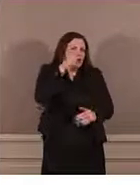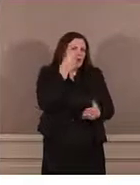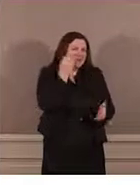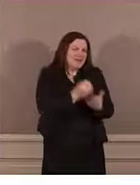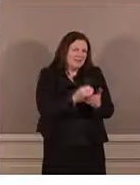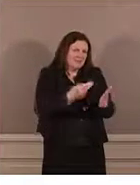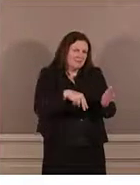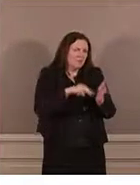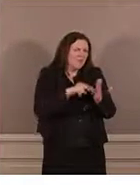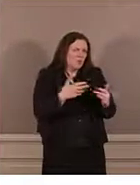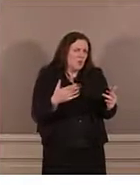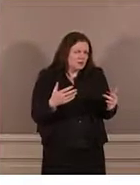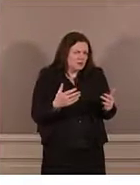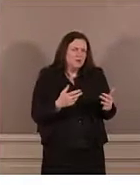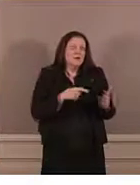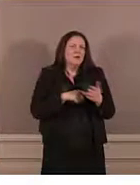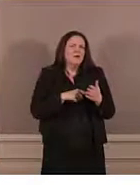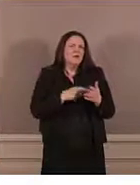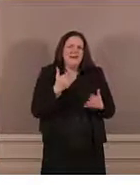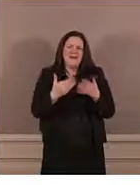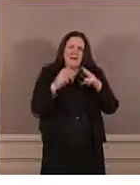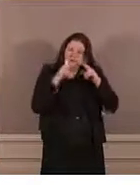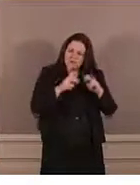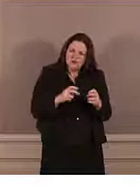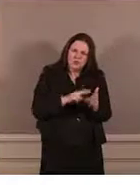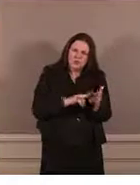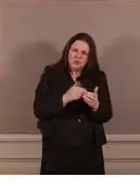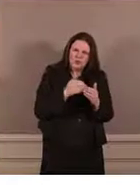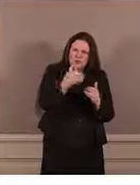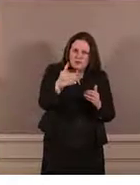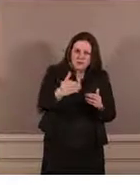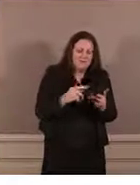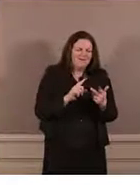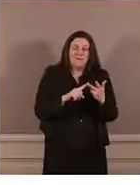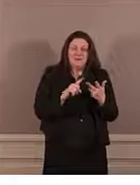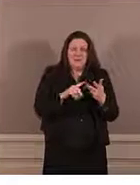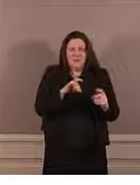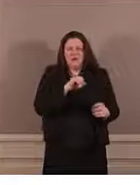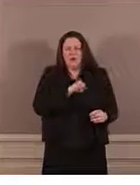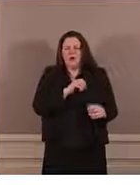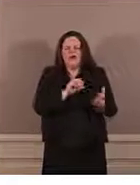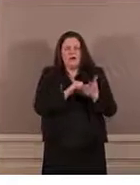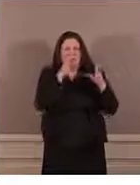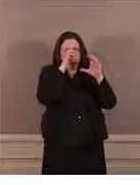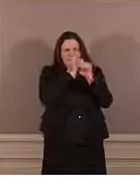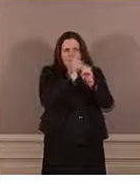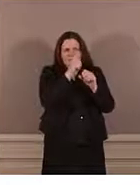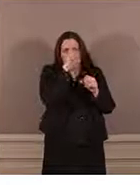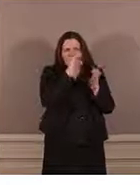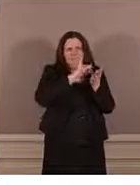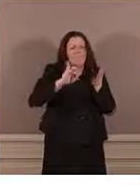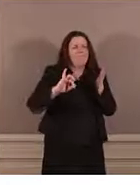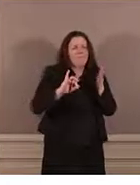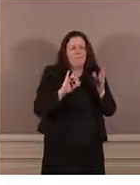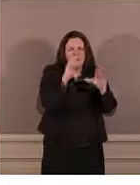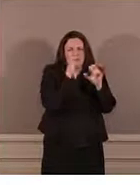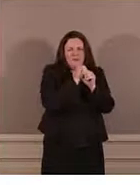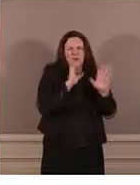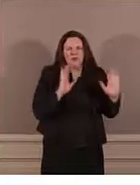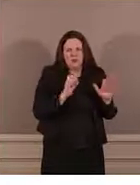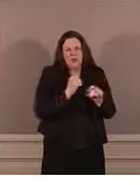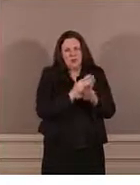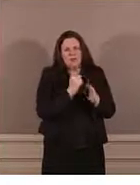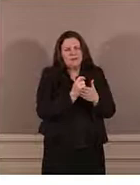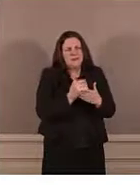they were signing up for, how the research was going to be used, and that we guaranteed anonymity and confidentiality at all